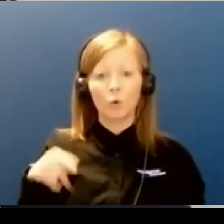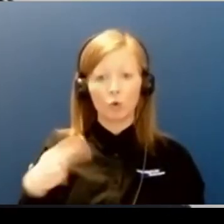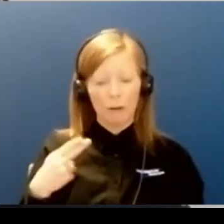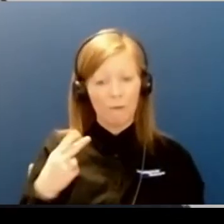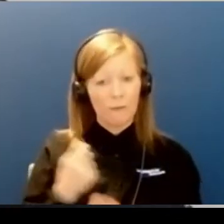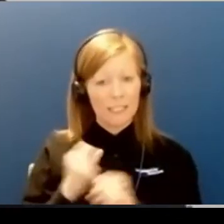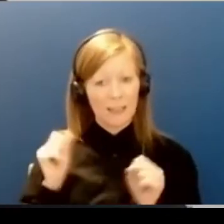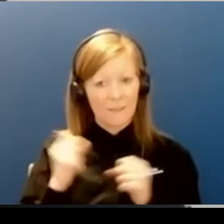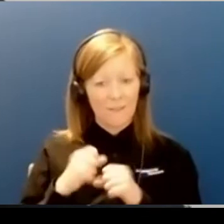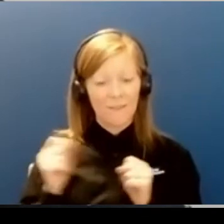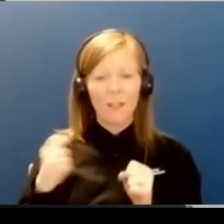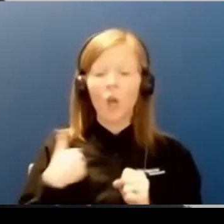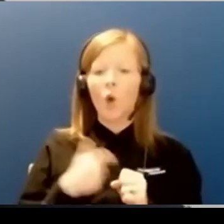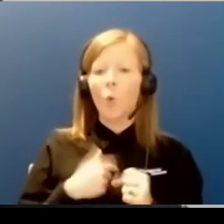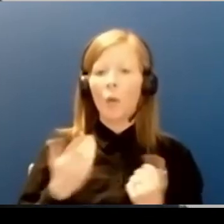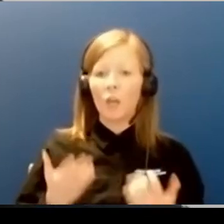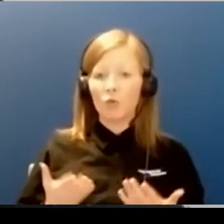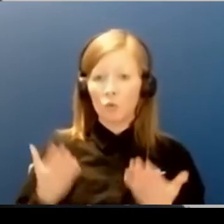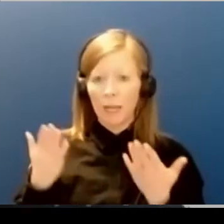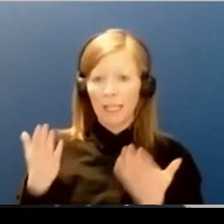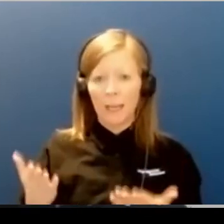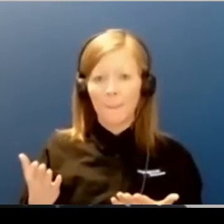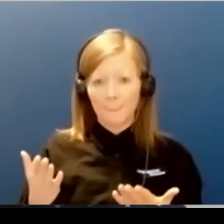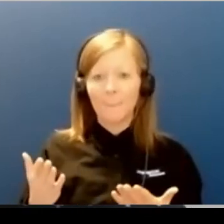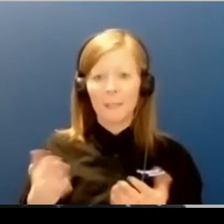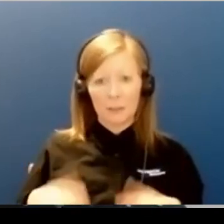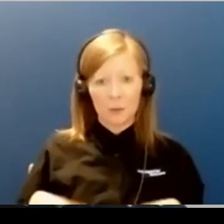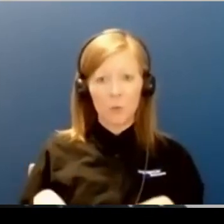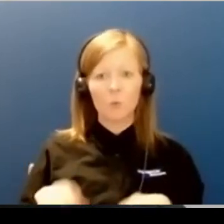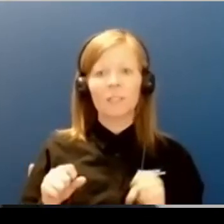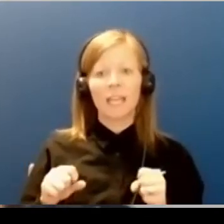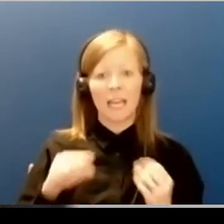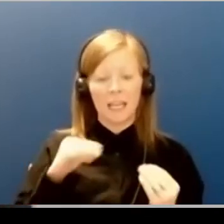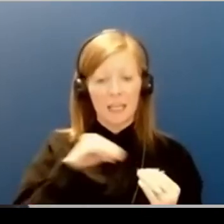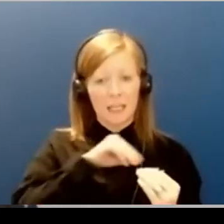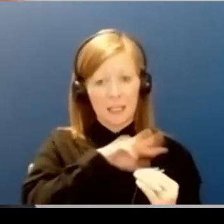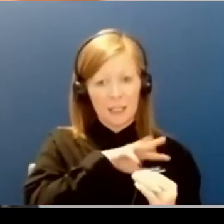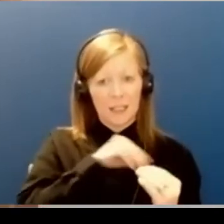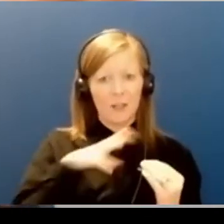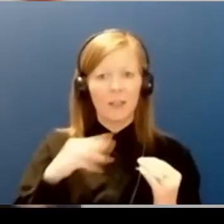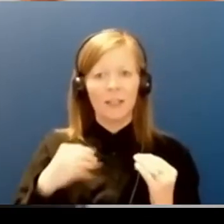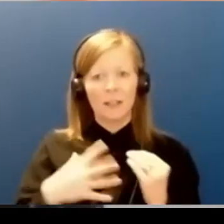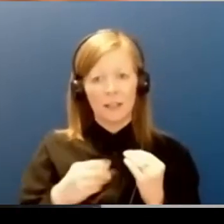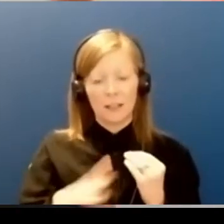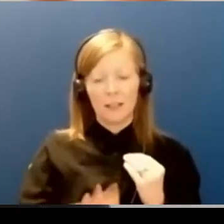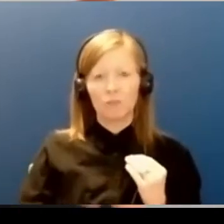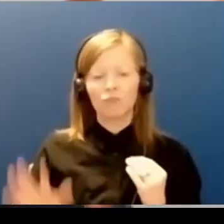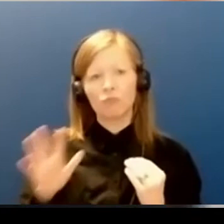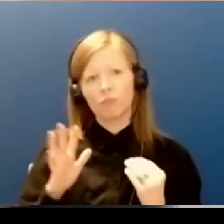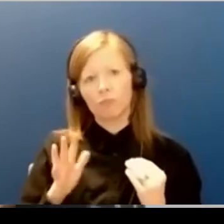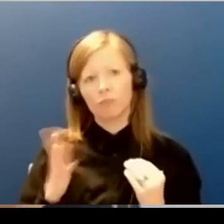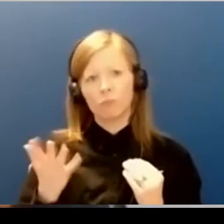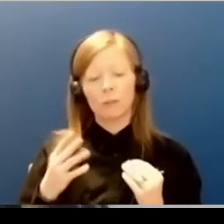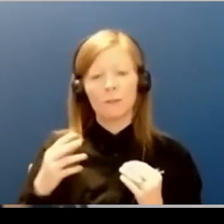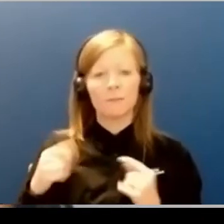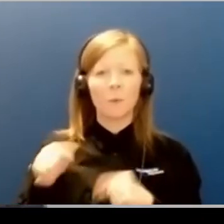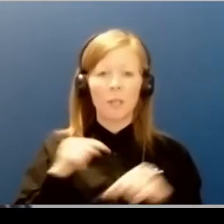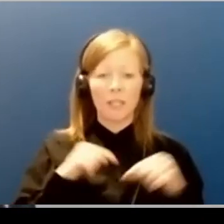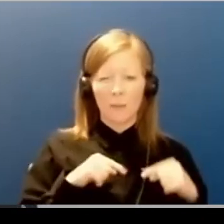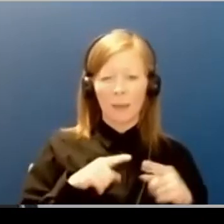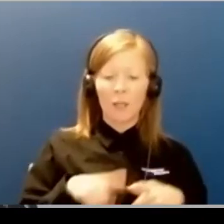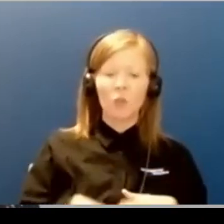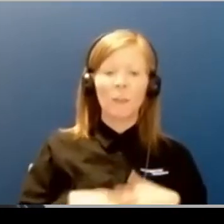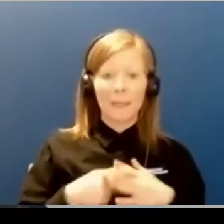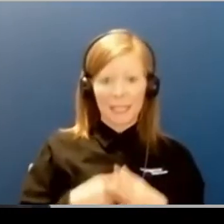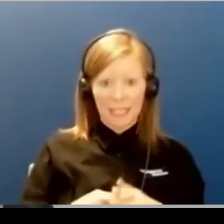recommend taking radiographs on young children once the contacts, and it comes back to like the beginning of our